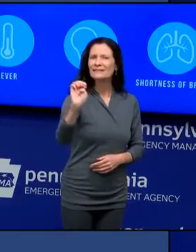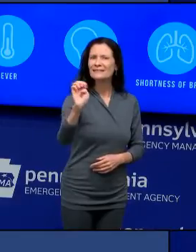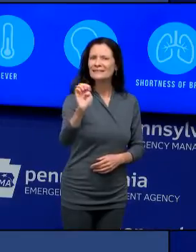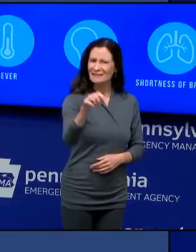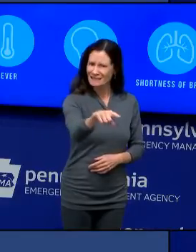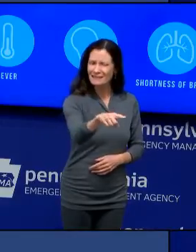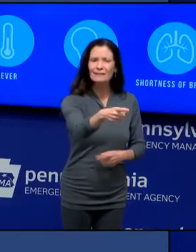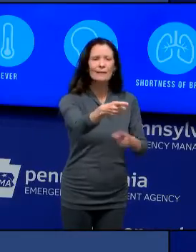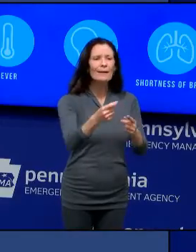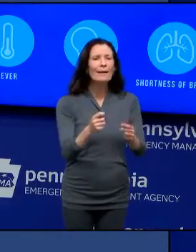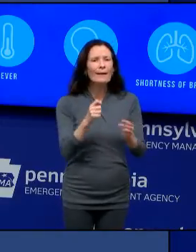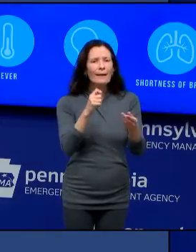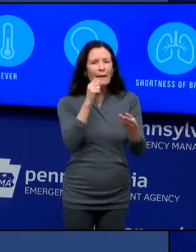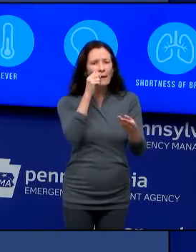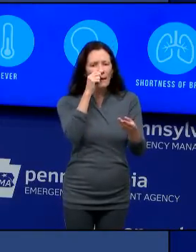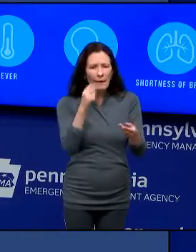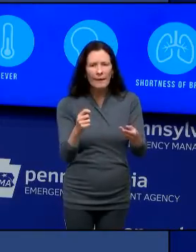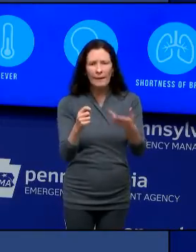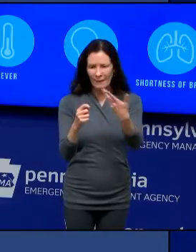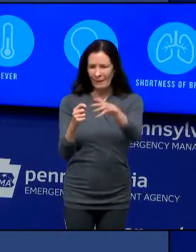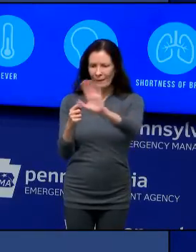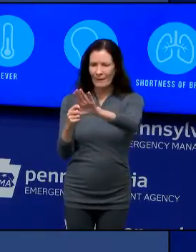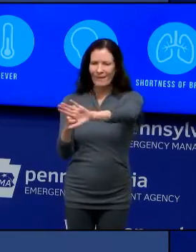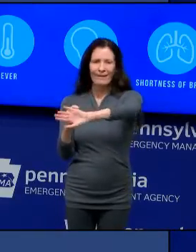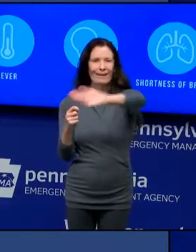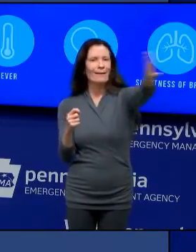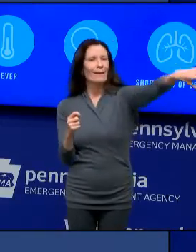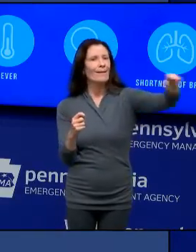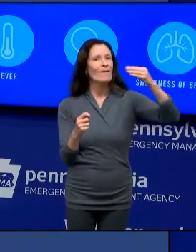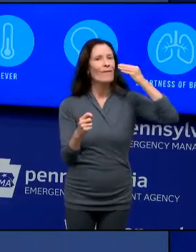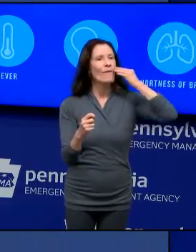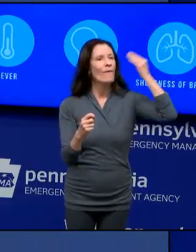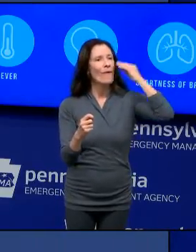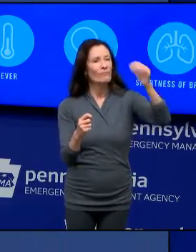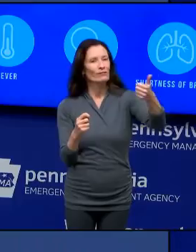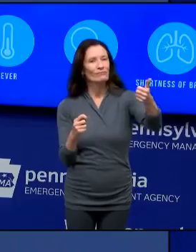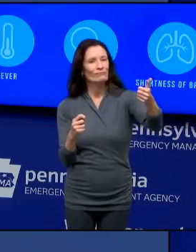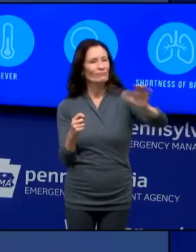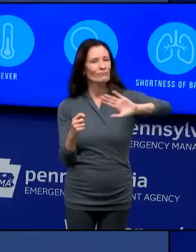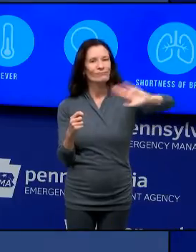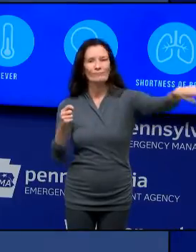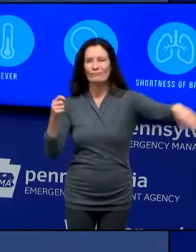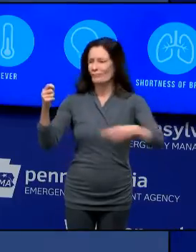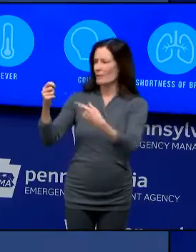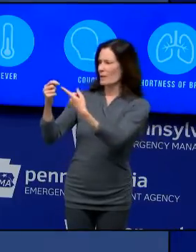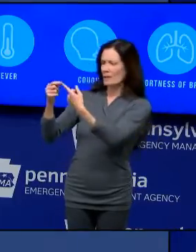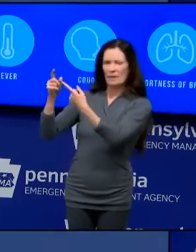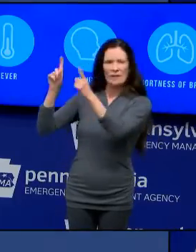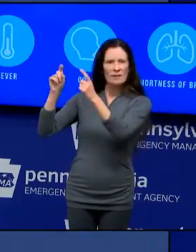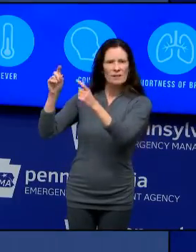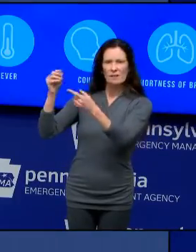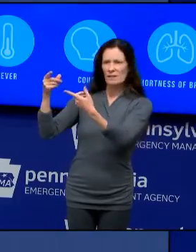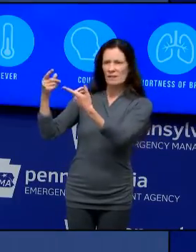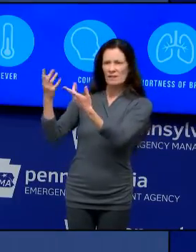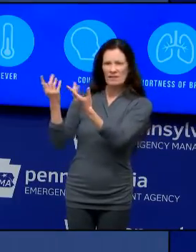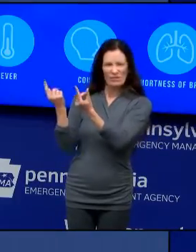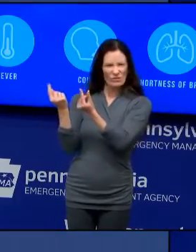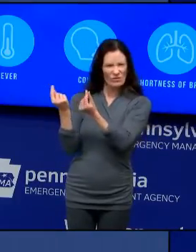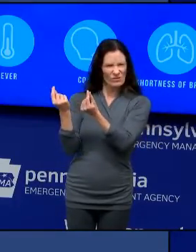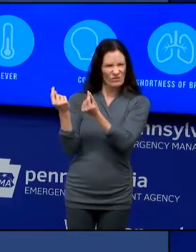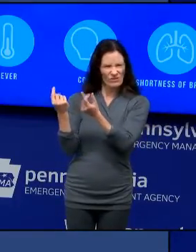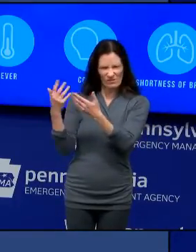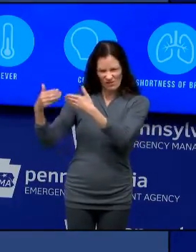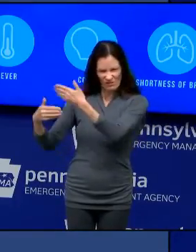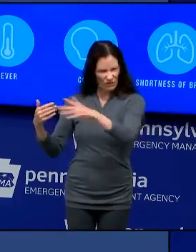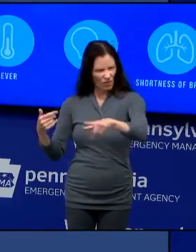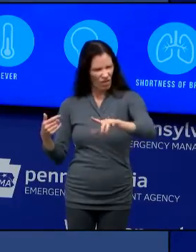standard procedure, and will those tests ever be processed and the patients notified of the results? Well, that would not be standard procedure. If she was seen